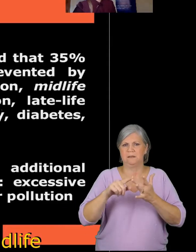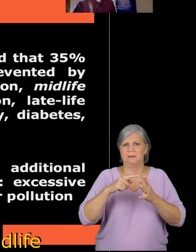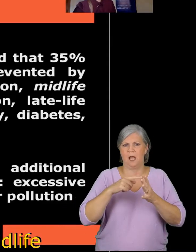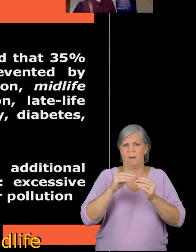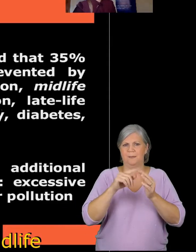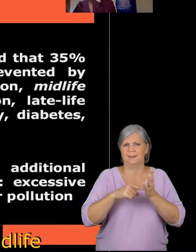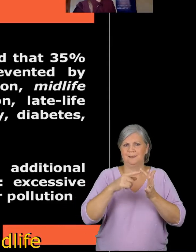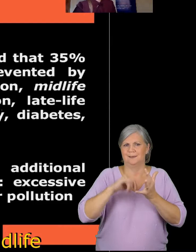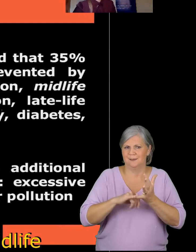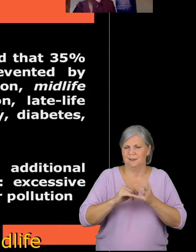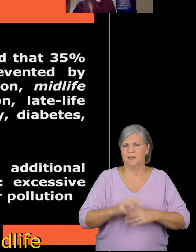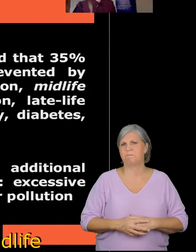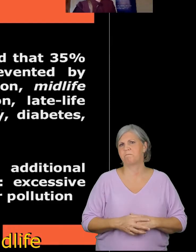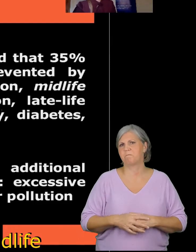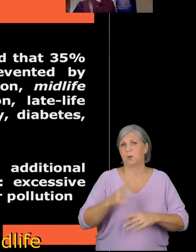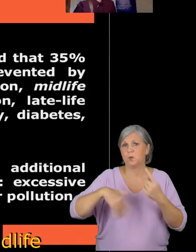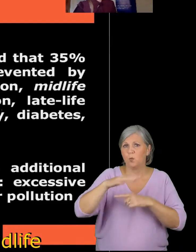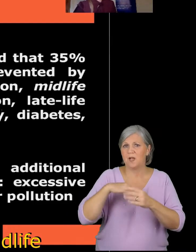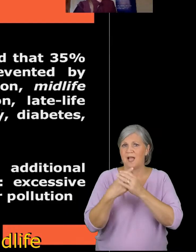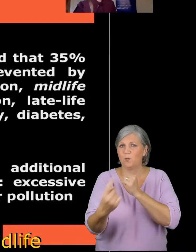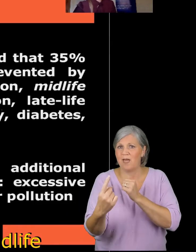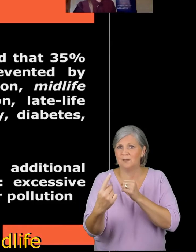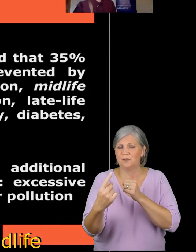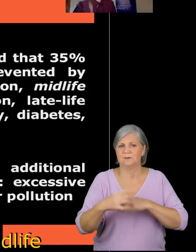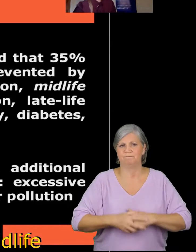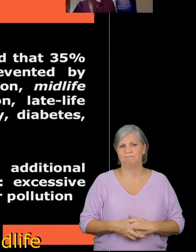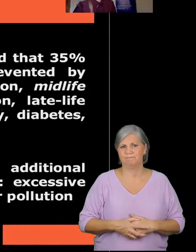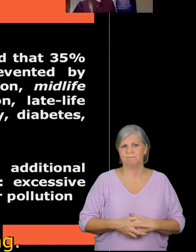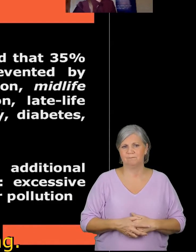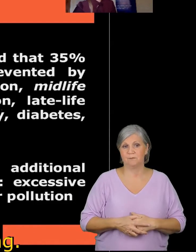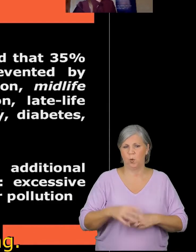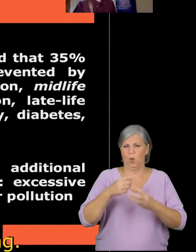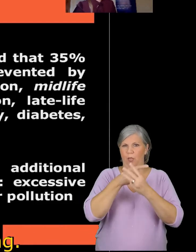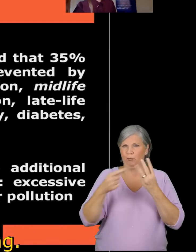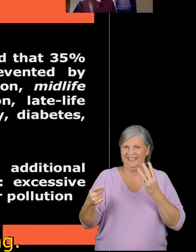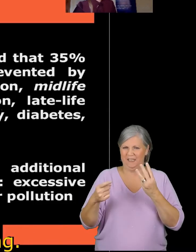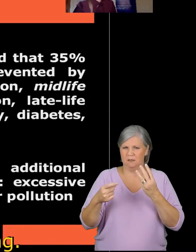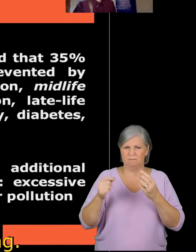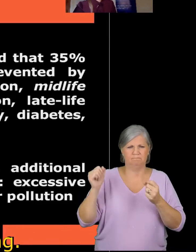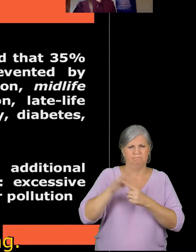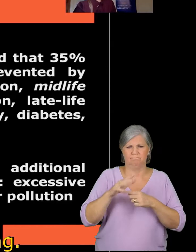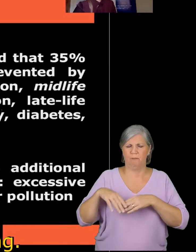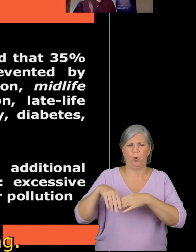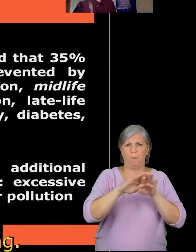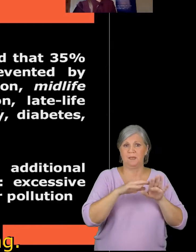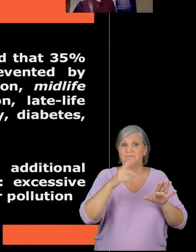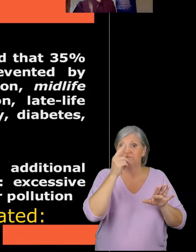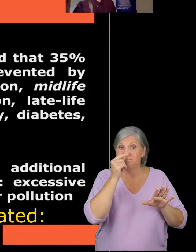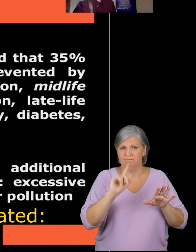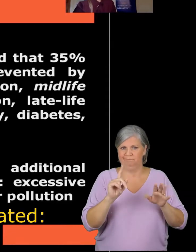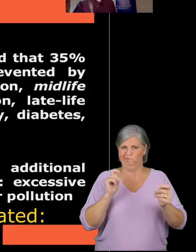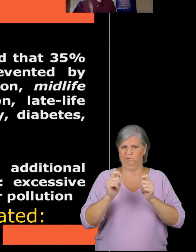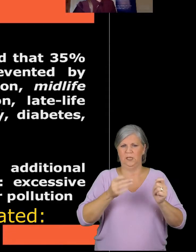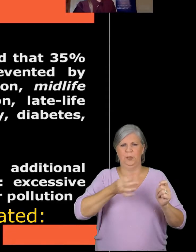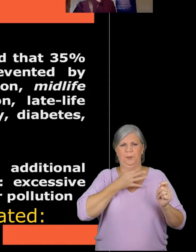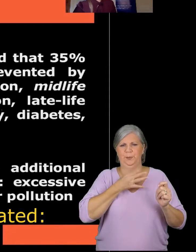were identified as being poor early school education, midlife hearing loss, and smoking. The